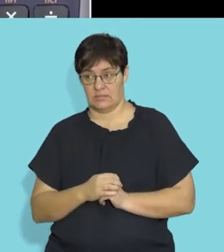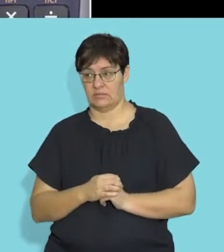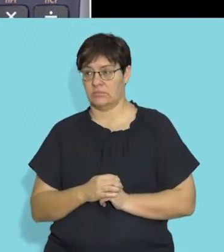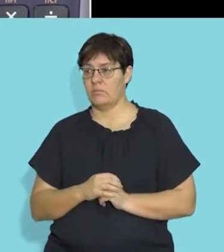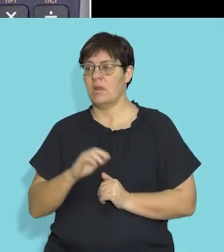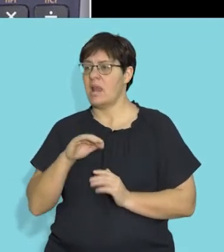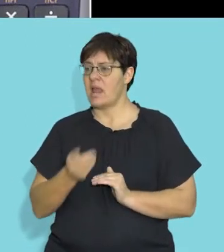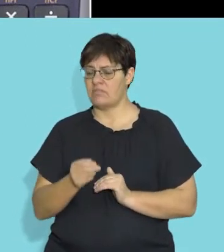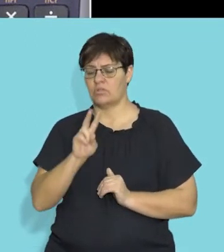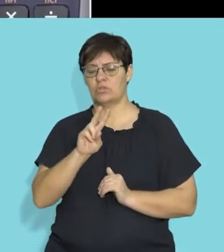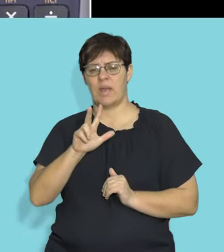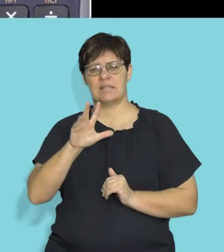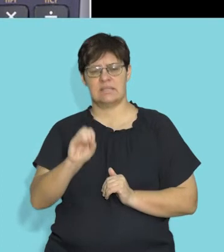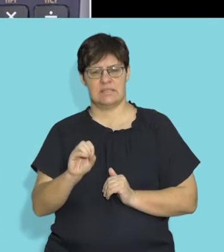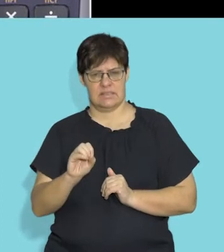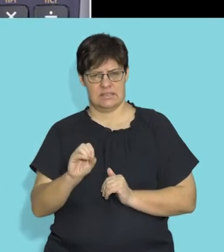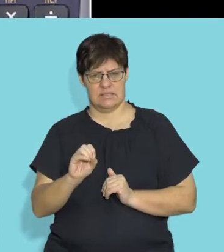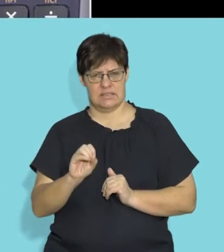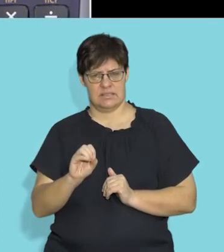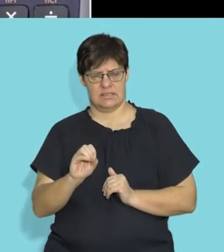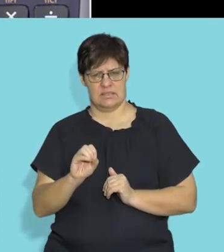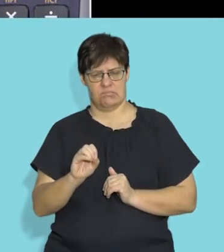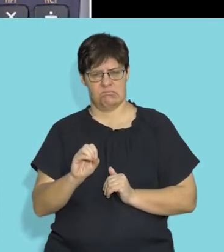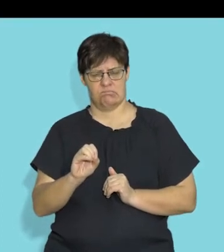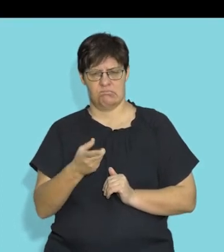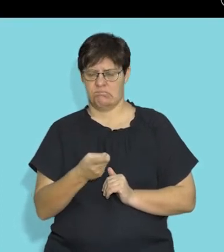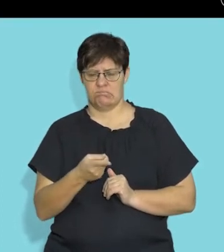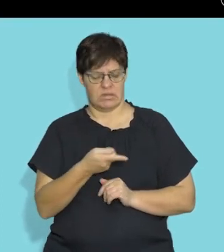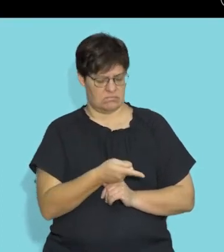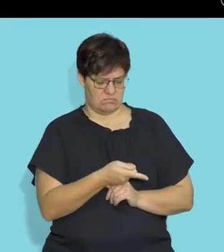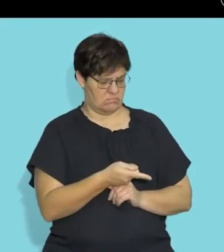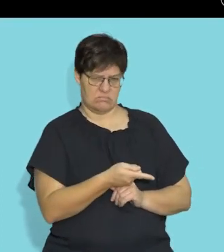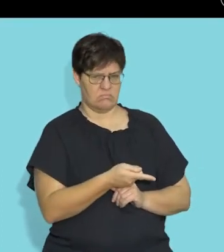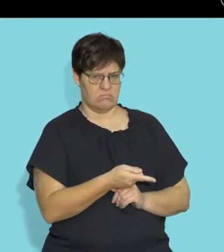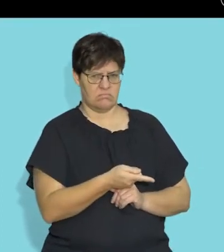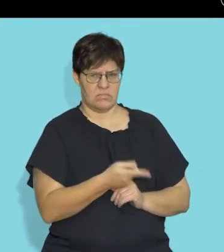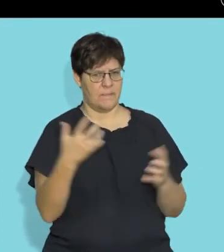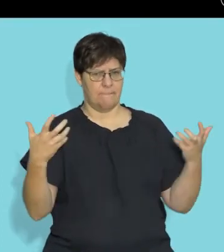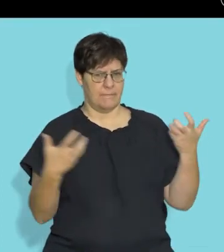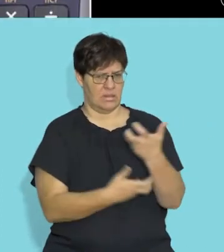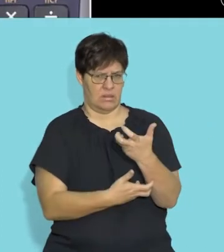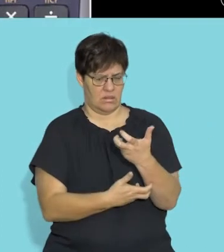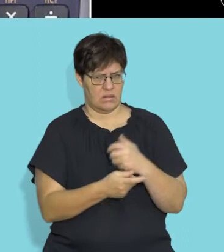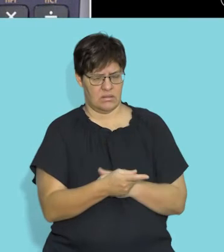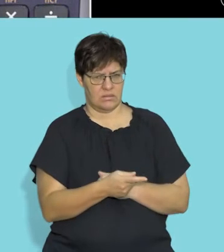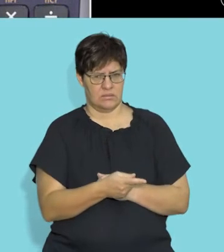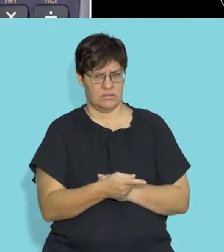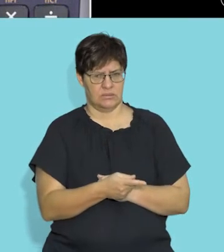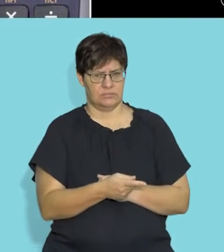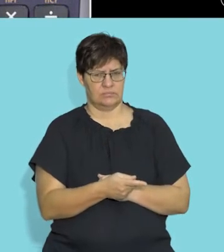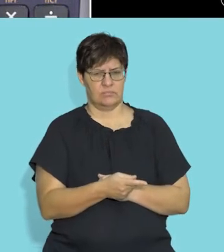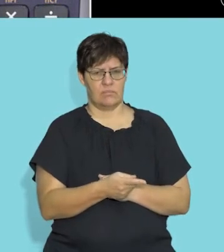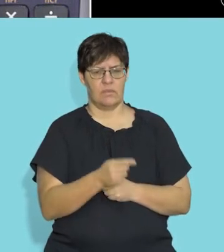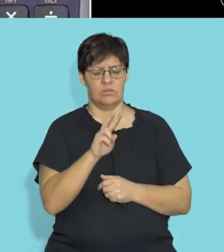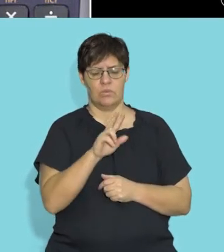you sold, you're supposed to have 280 units on hand. Clearly you can see that you do